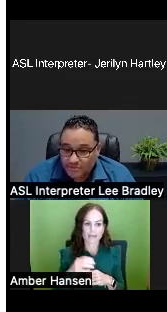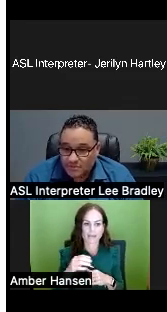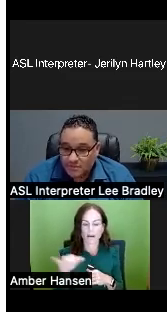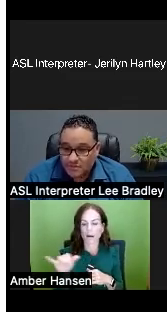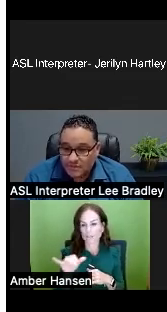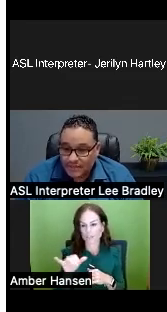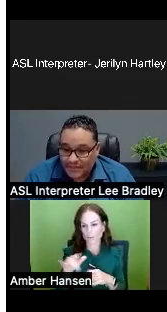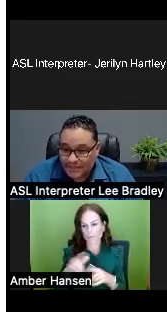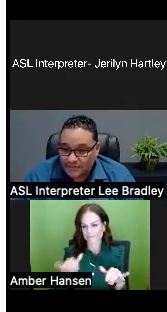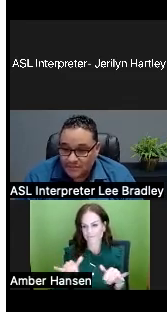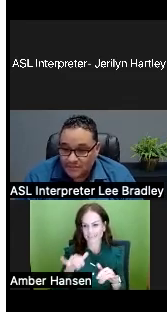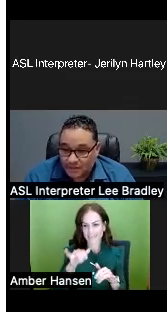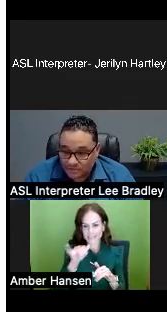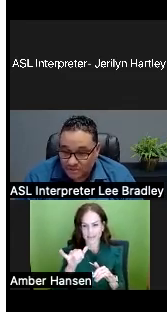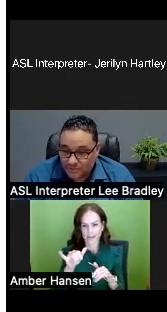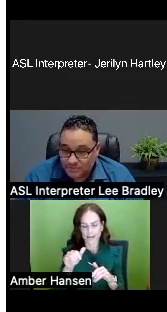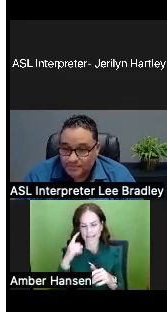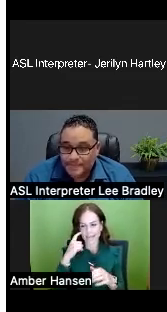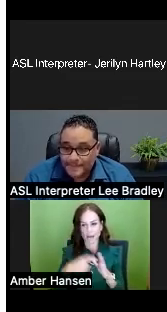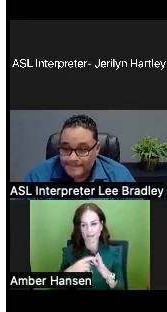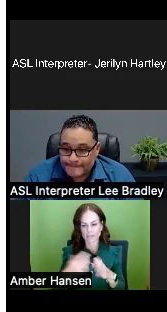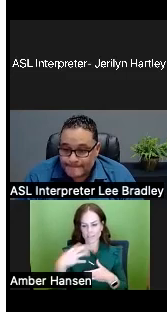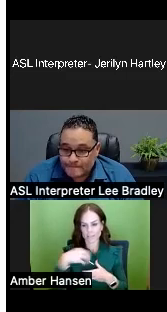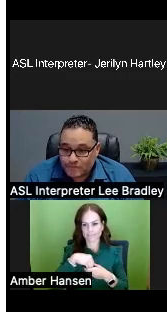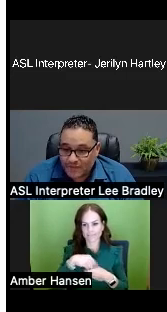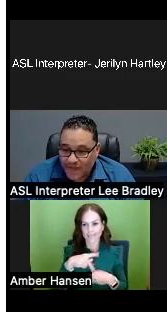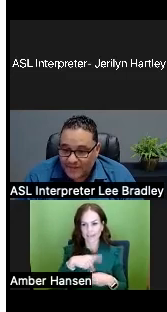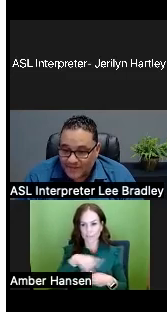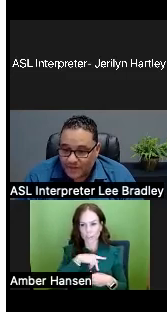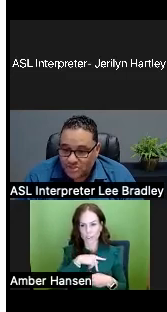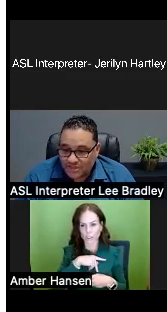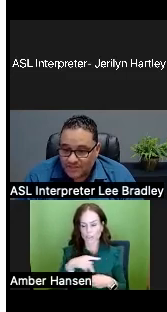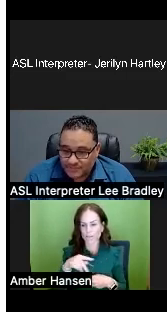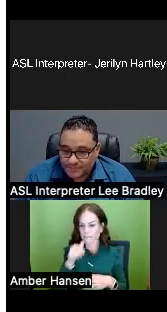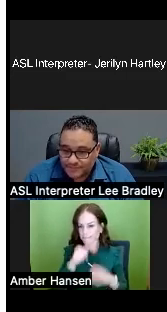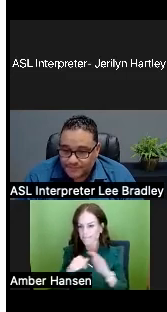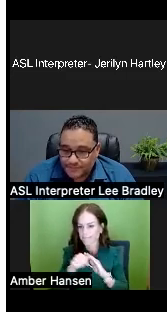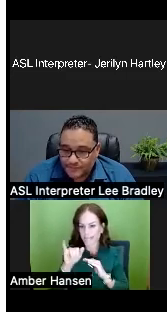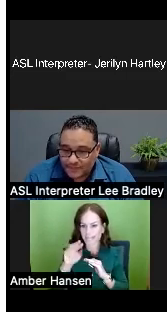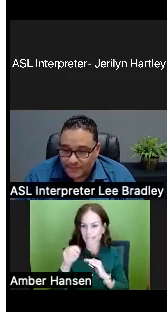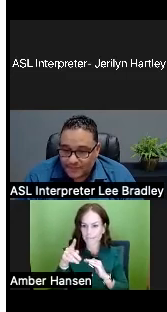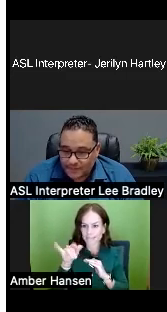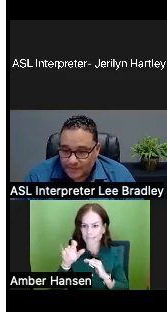literature, and also not acknowledging